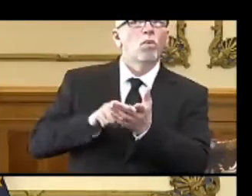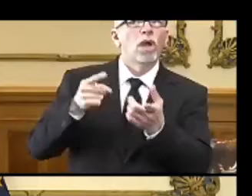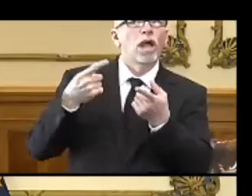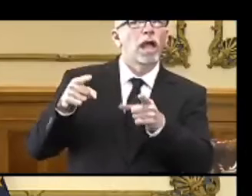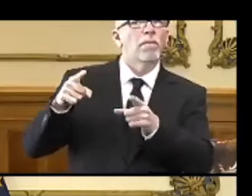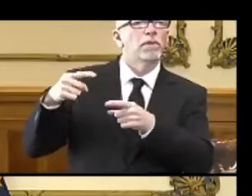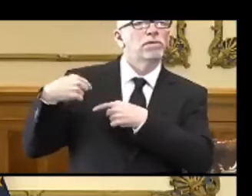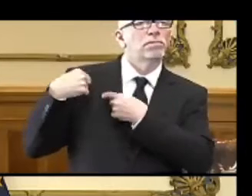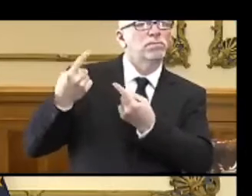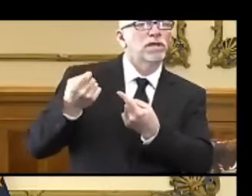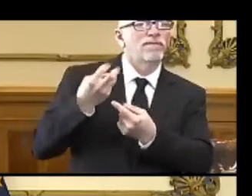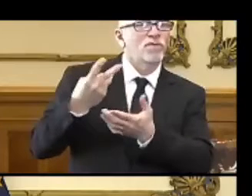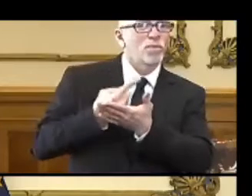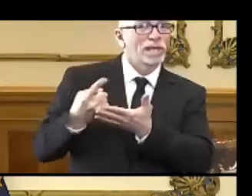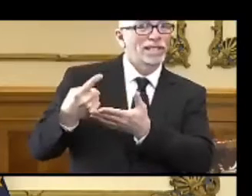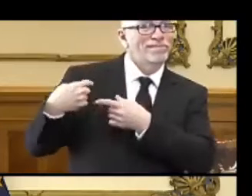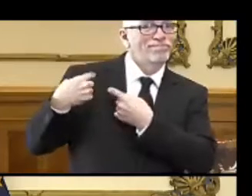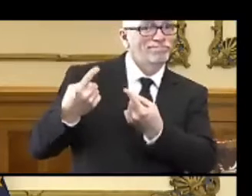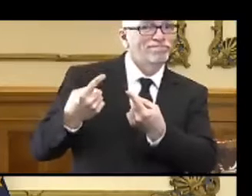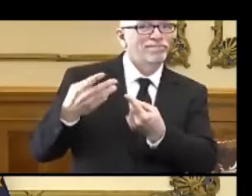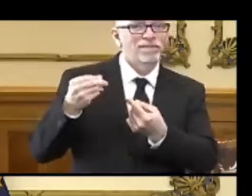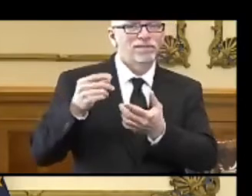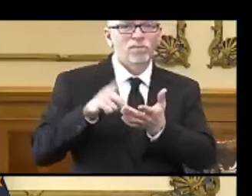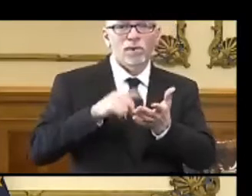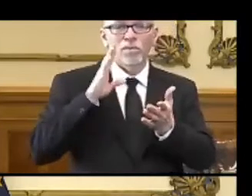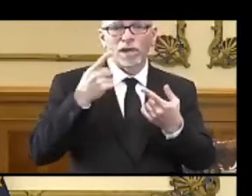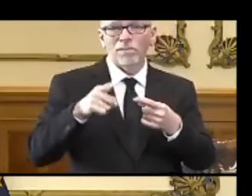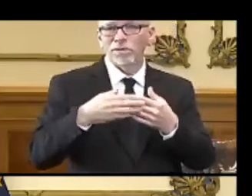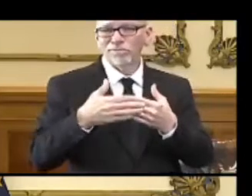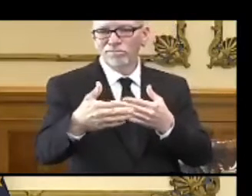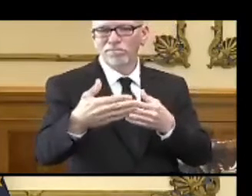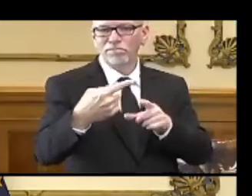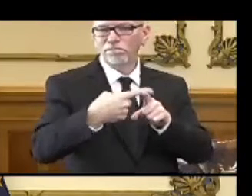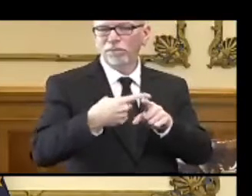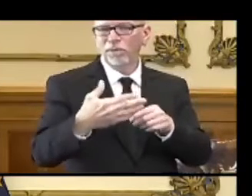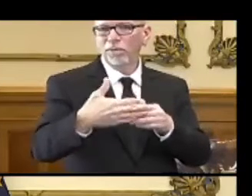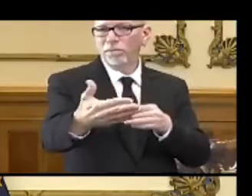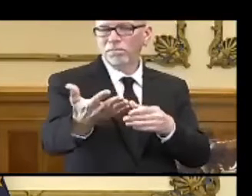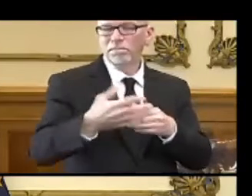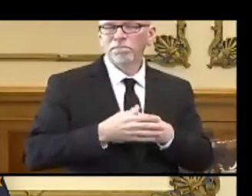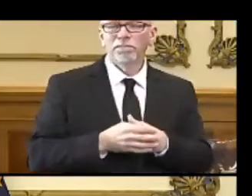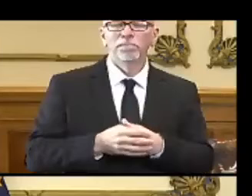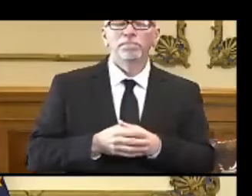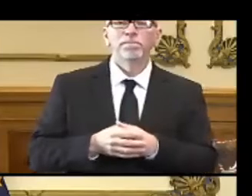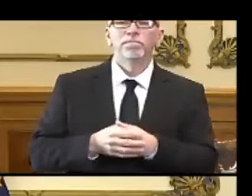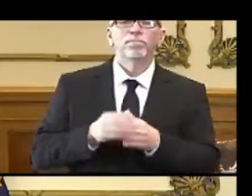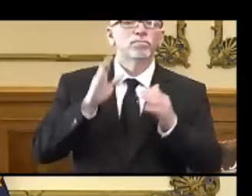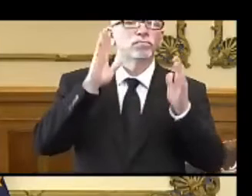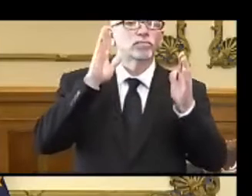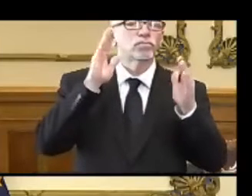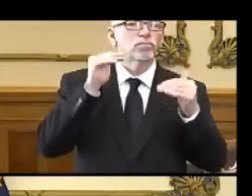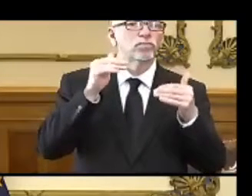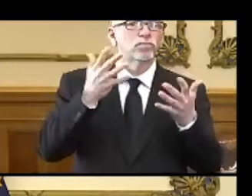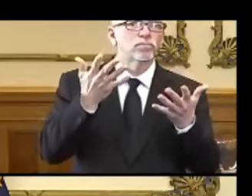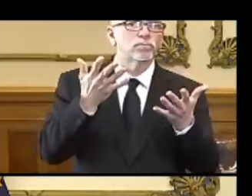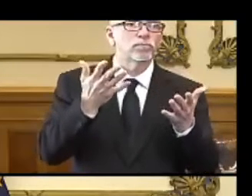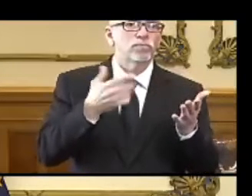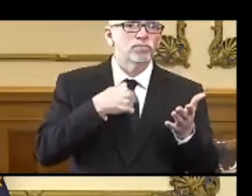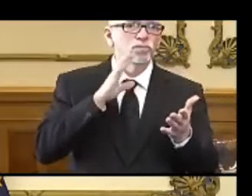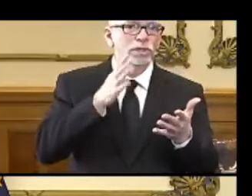for the last few weeks as we look forward, the next month and beyond, as we're hopefully and planning to come out of